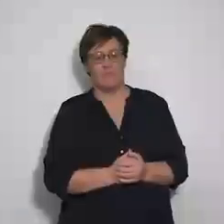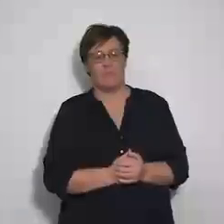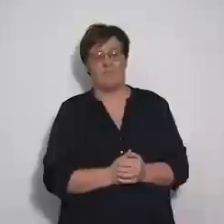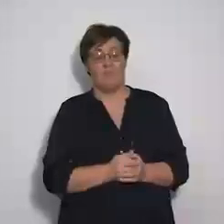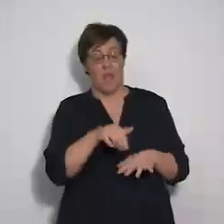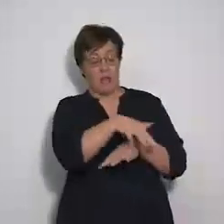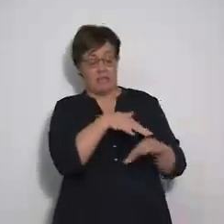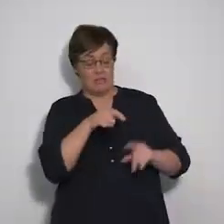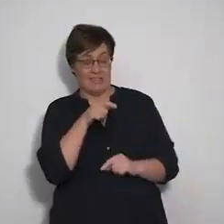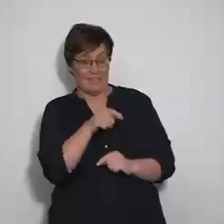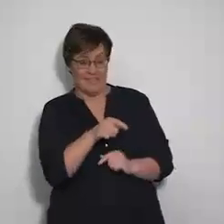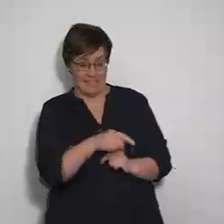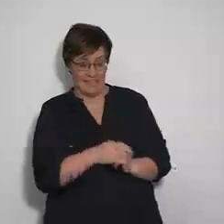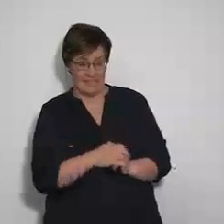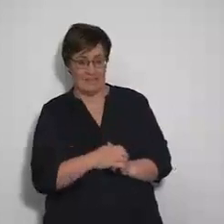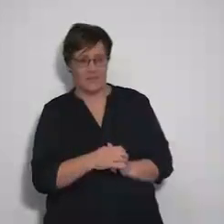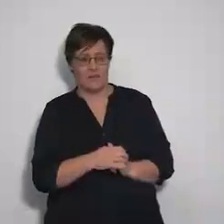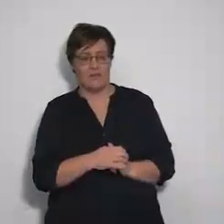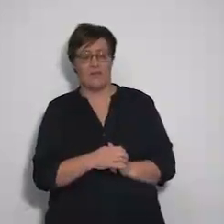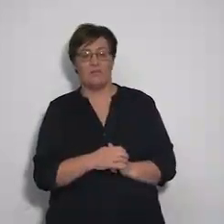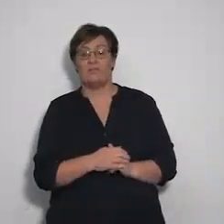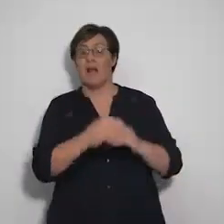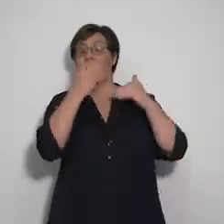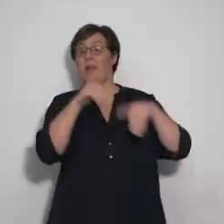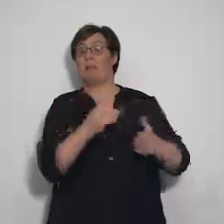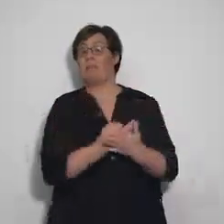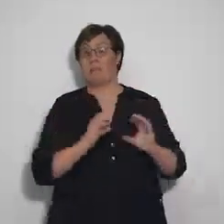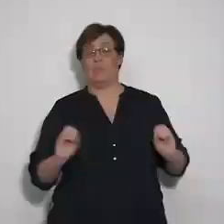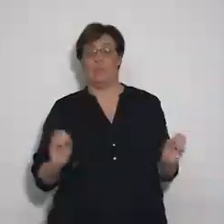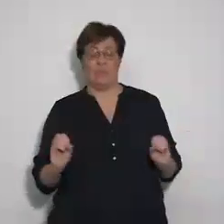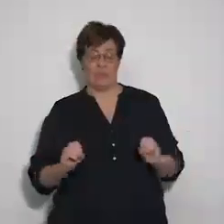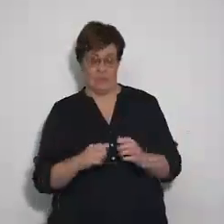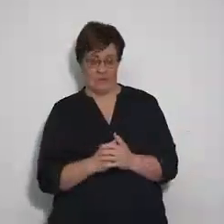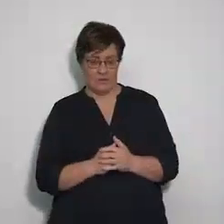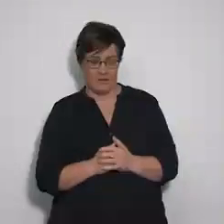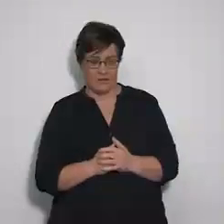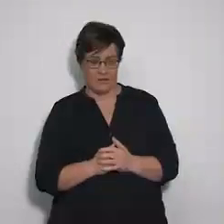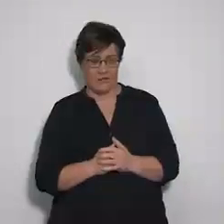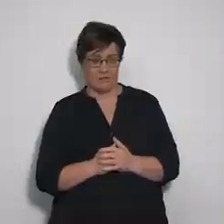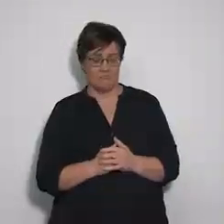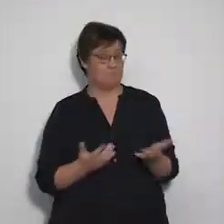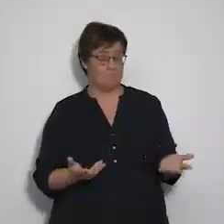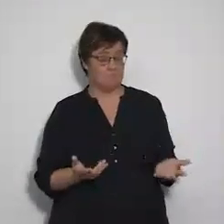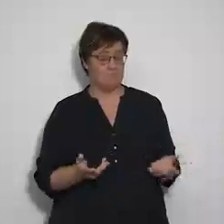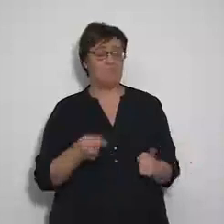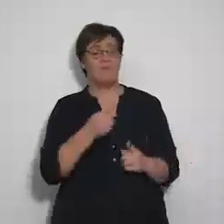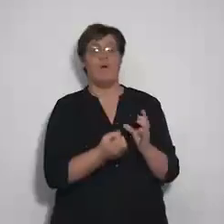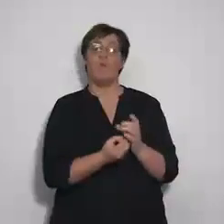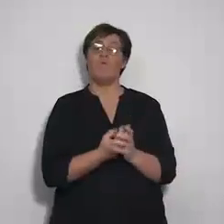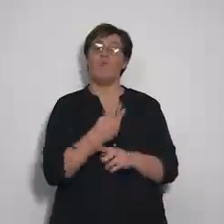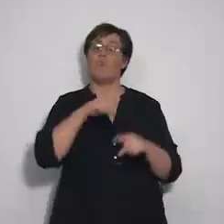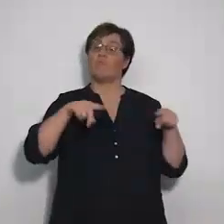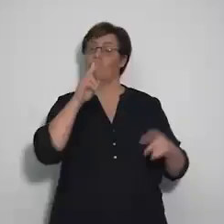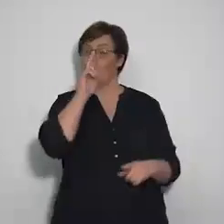In this situation where we have no limiting factors, what would